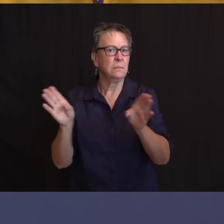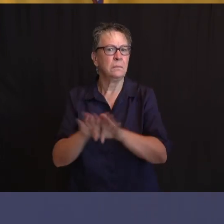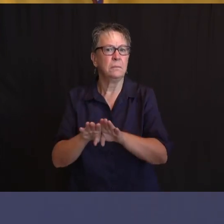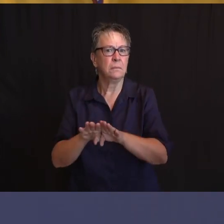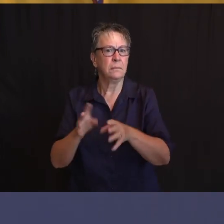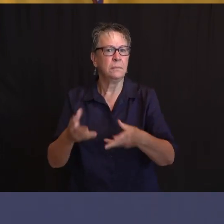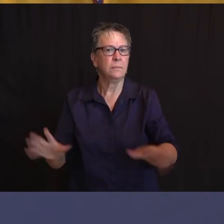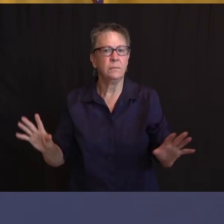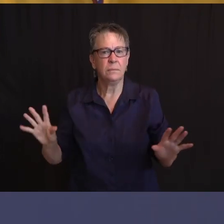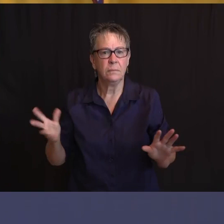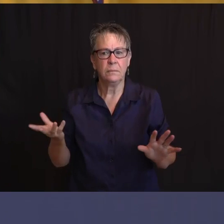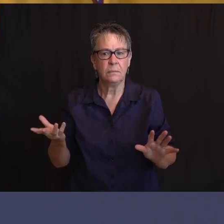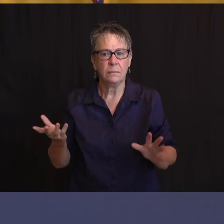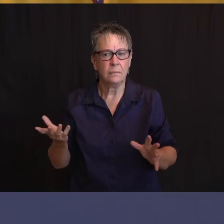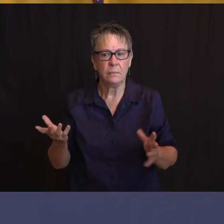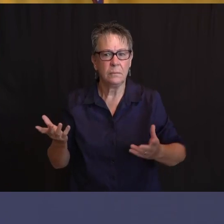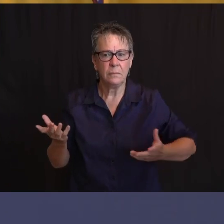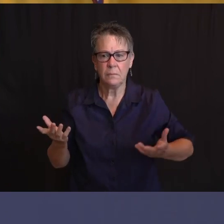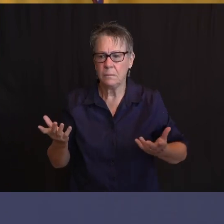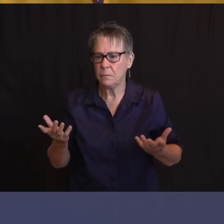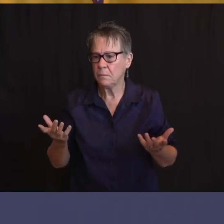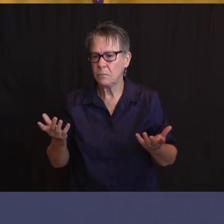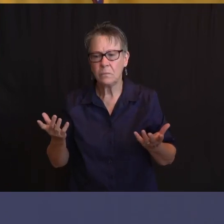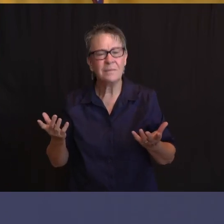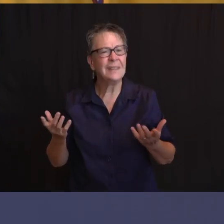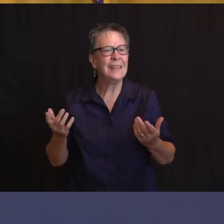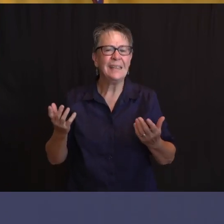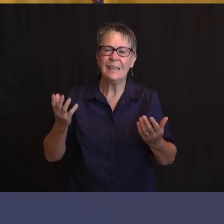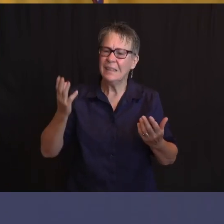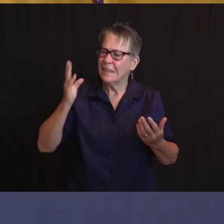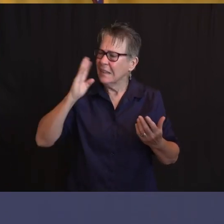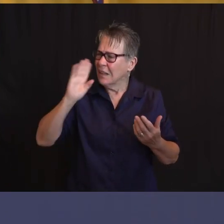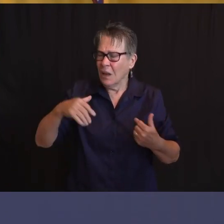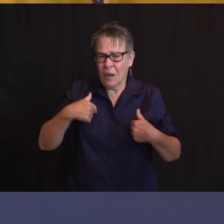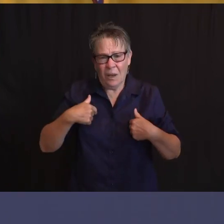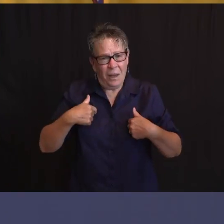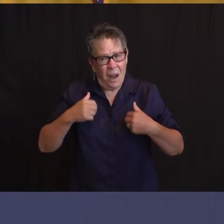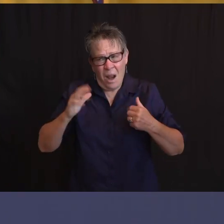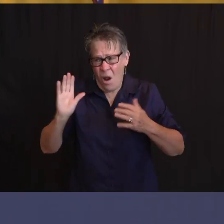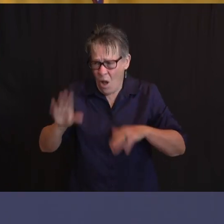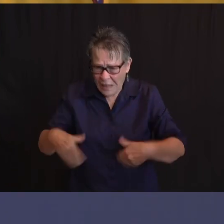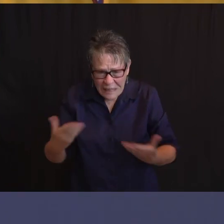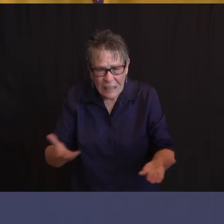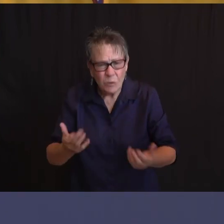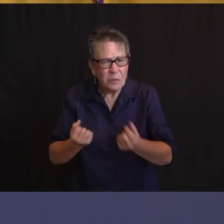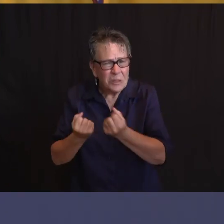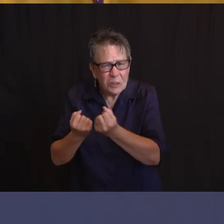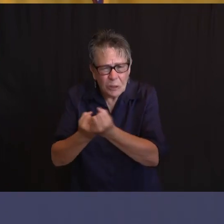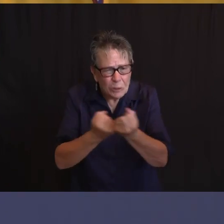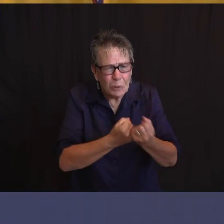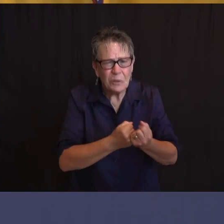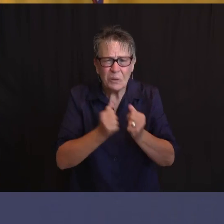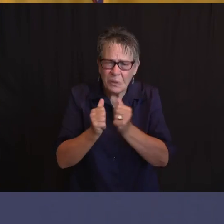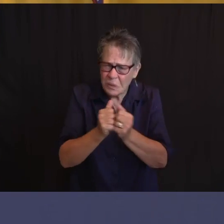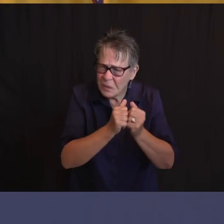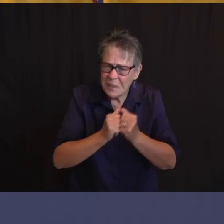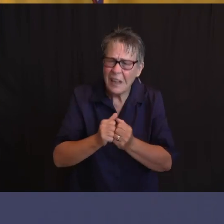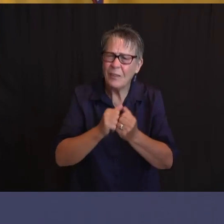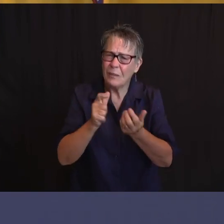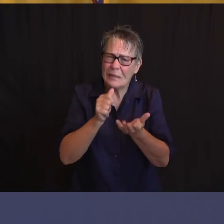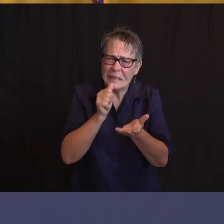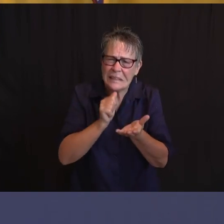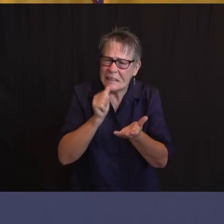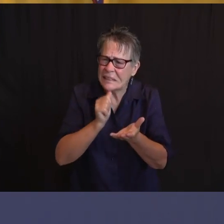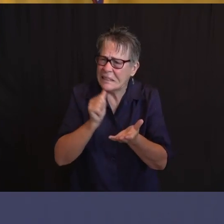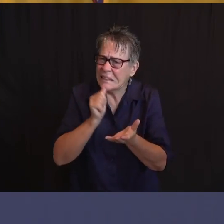we're all in this together. And we got to take responsibility and do the right thing. And by the way, you haven't asked about it. I bet you're going